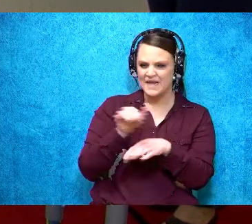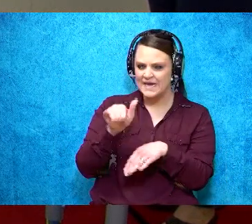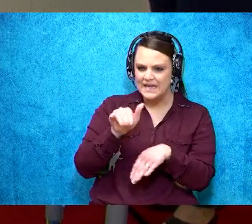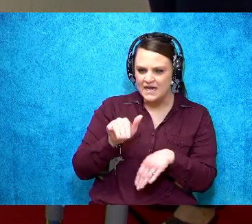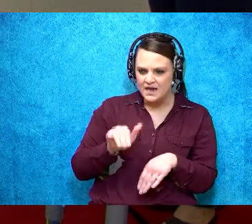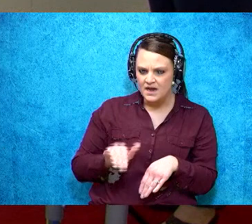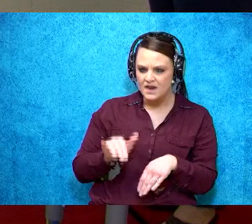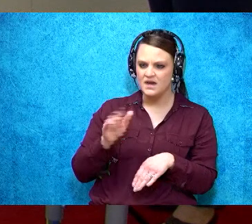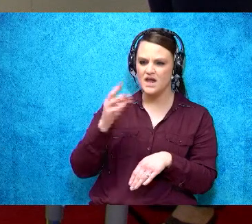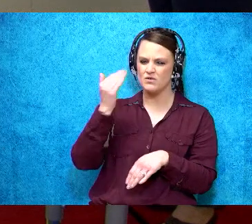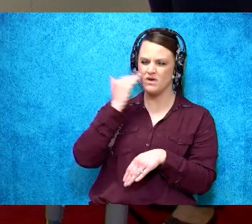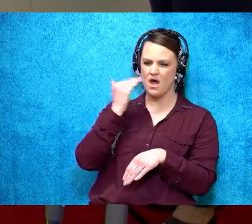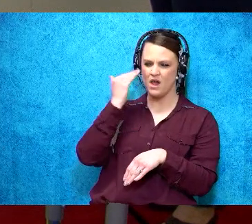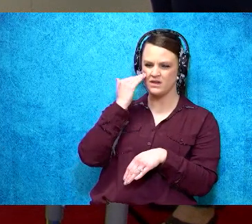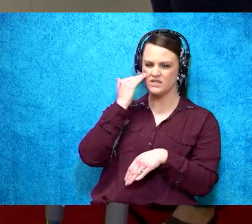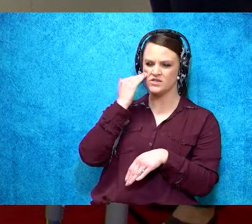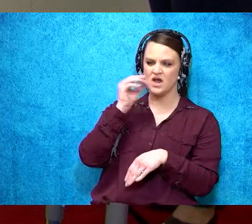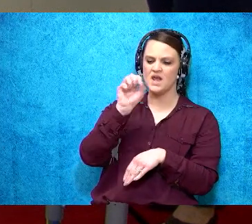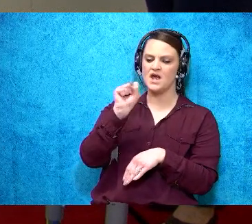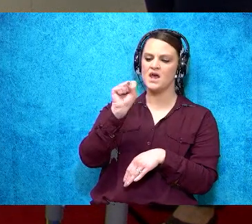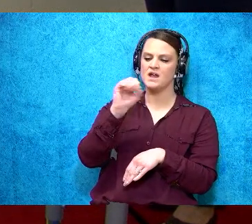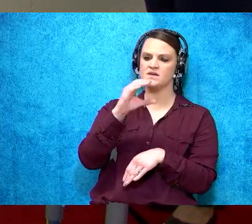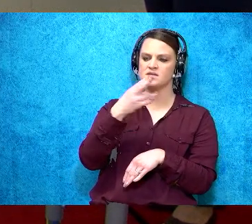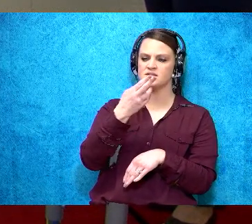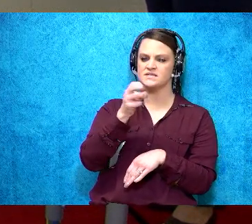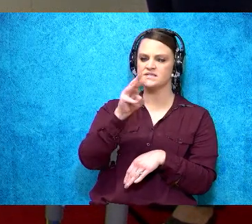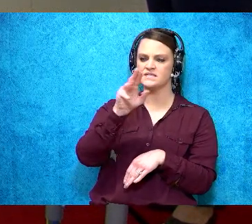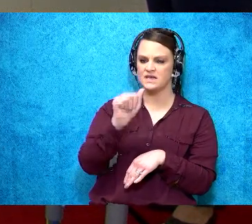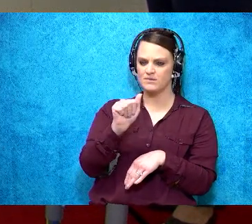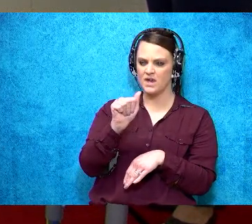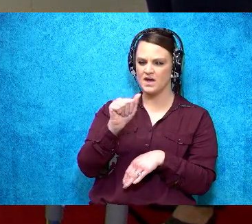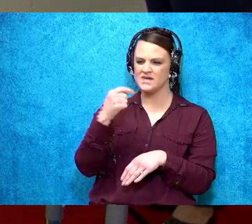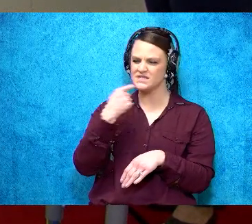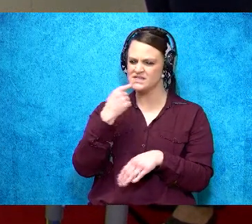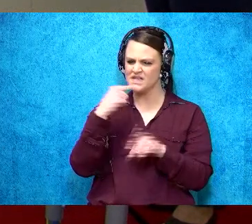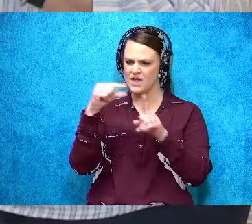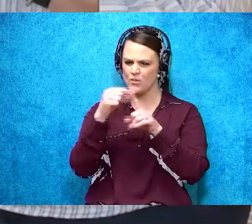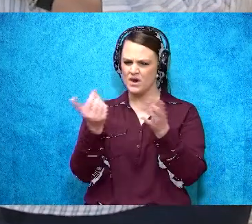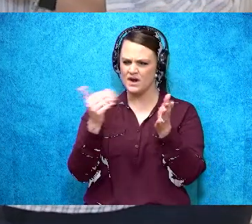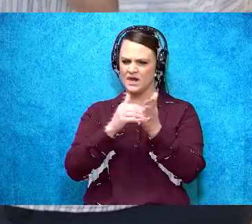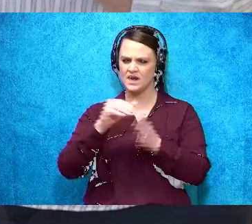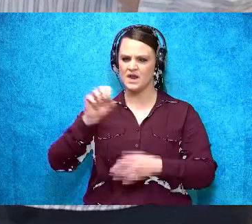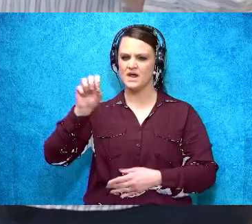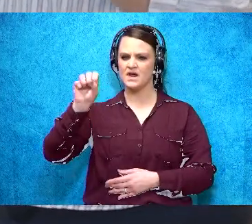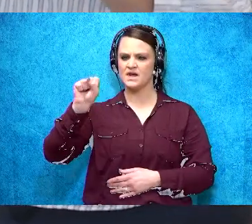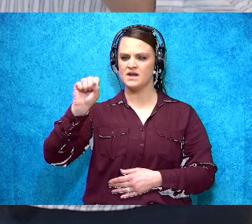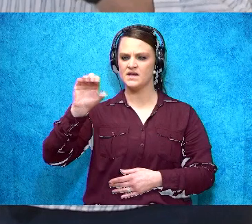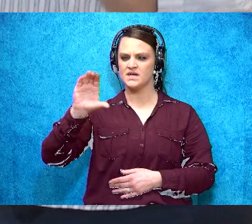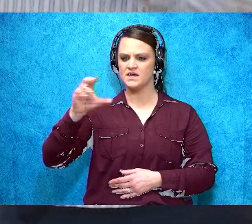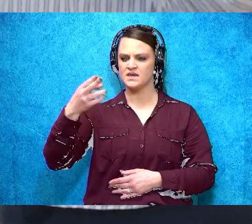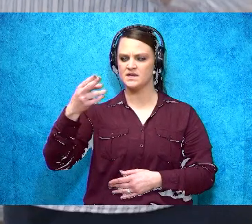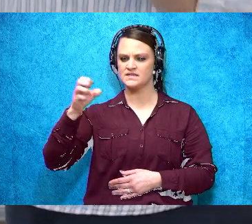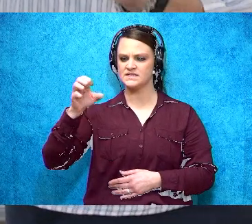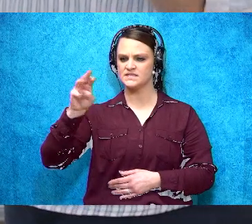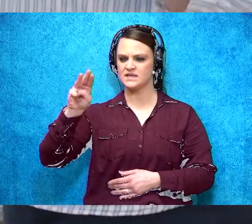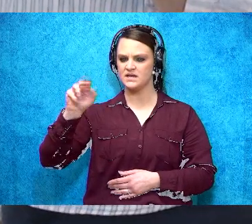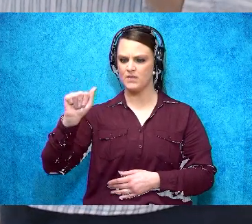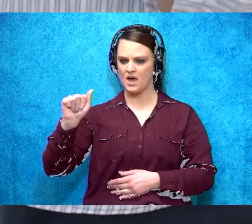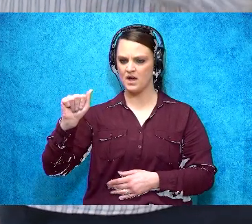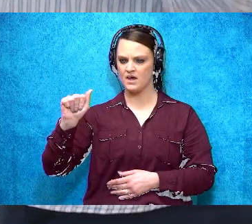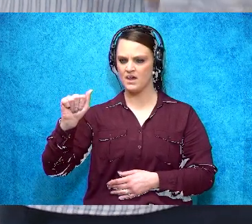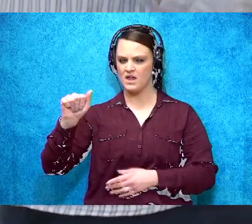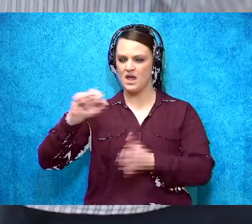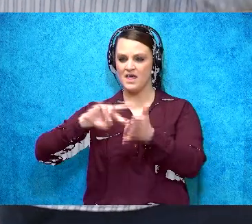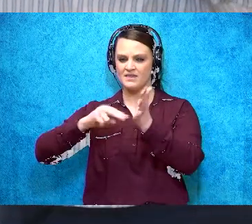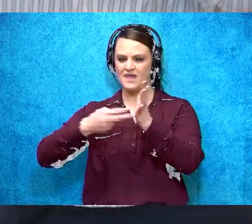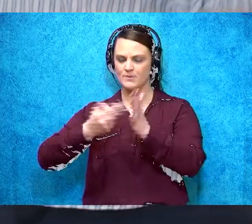background knowledge or schema to make an inference. Say that word again. Say that word with me again. Schema. It is what you